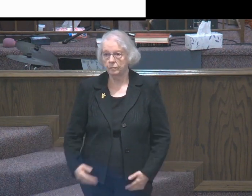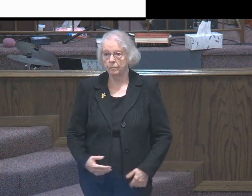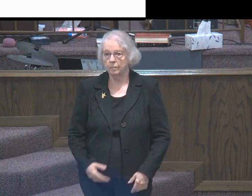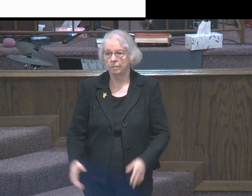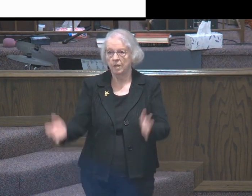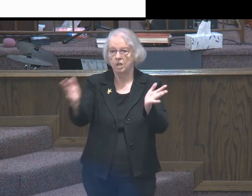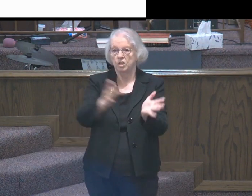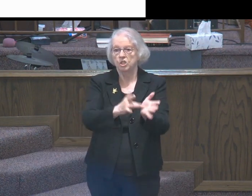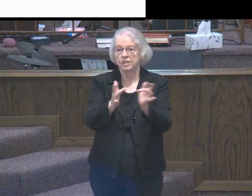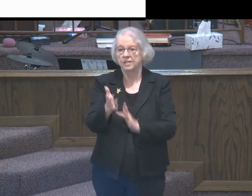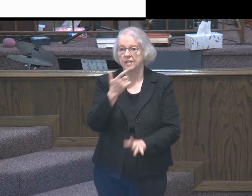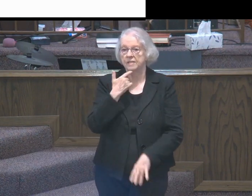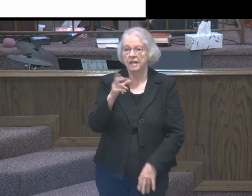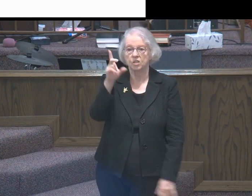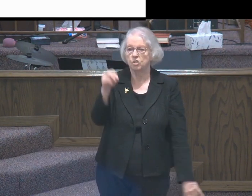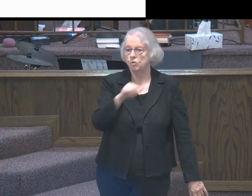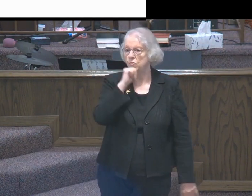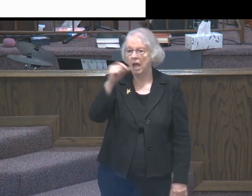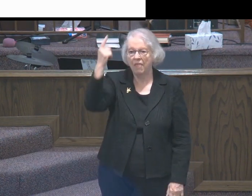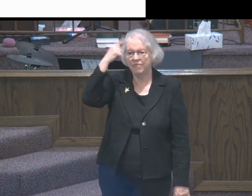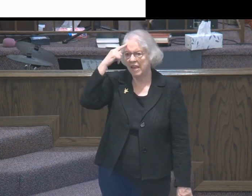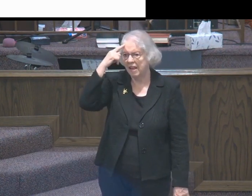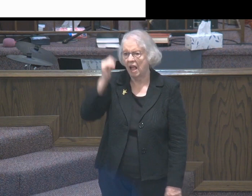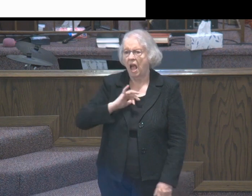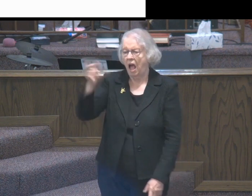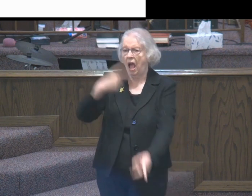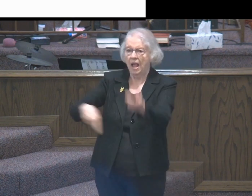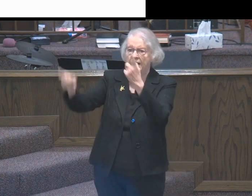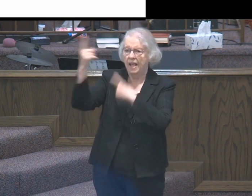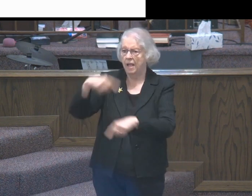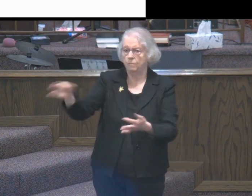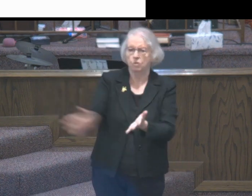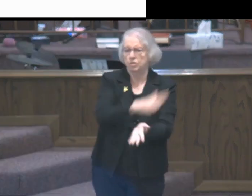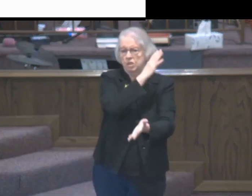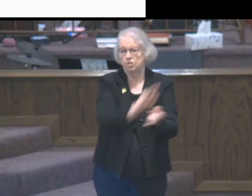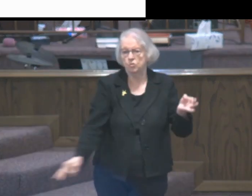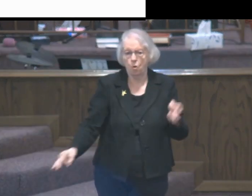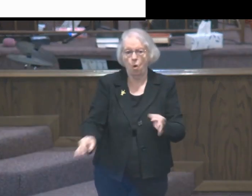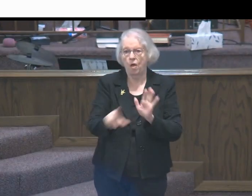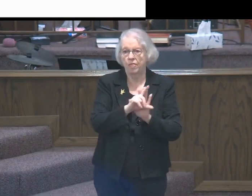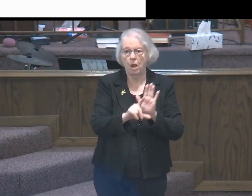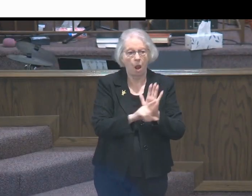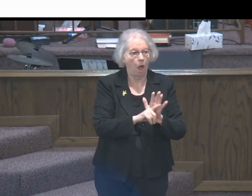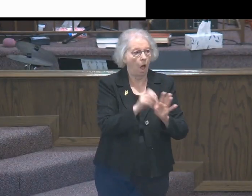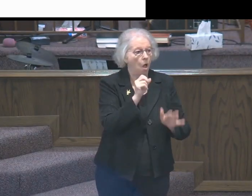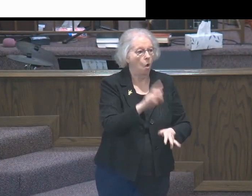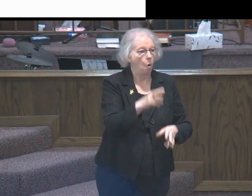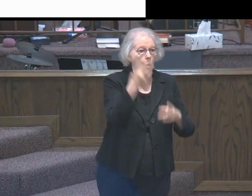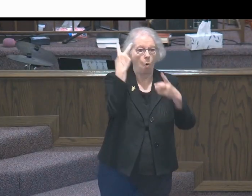Jesus says this, "Do not think that I came to destroy the law or the